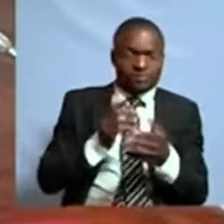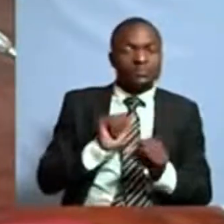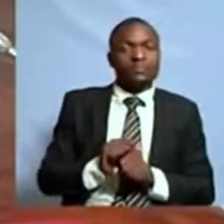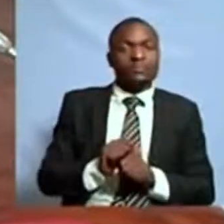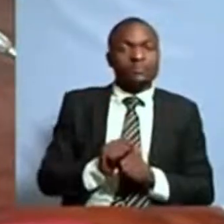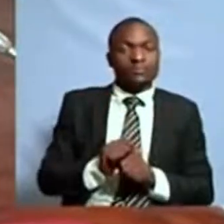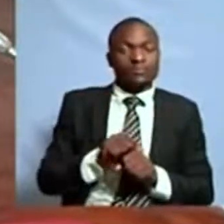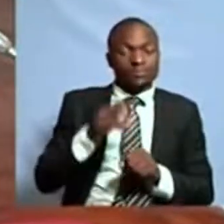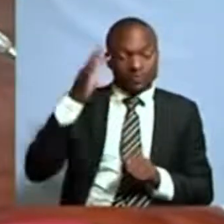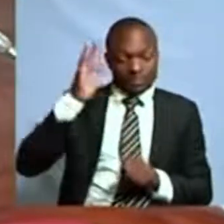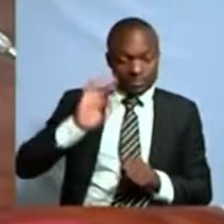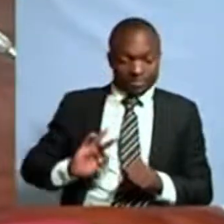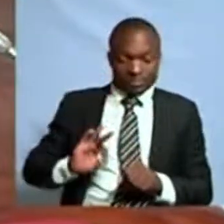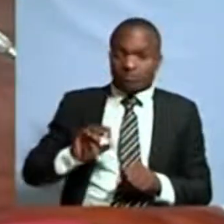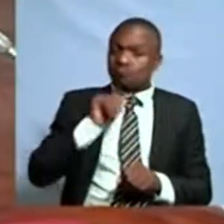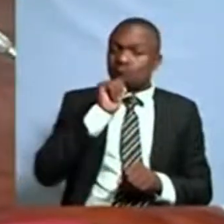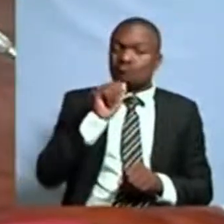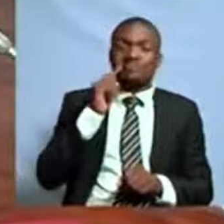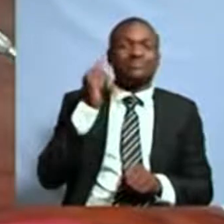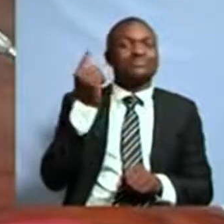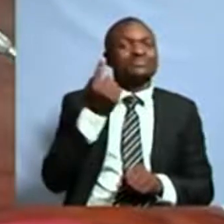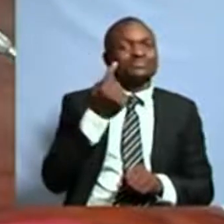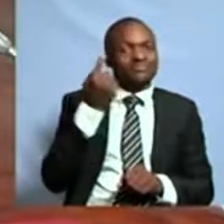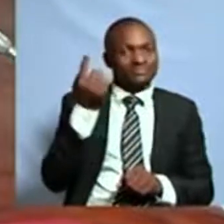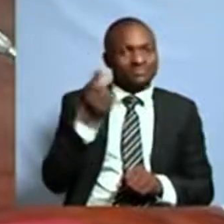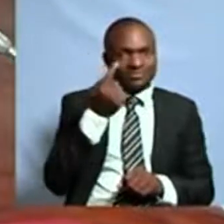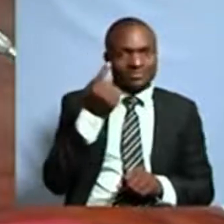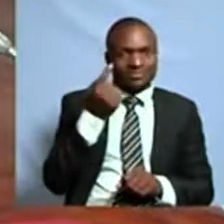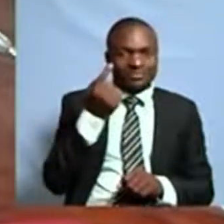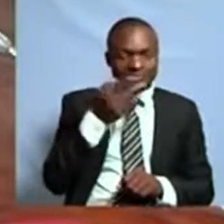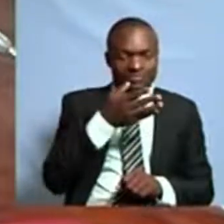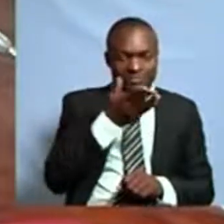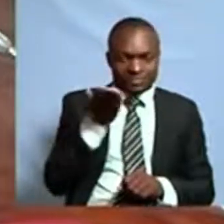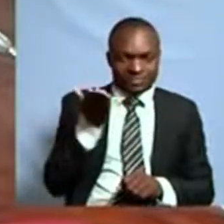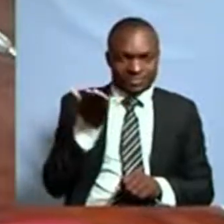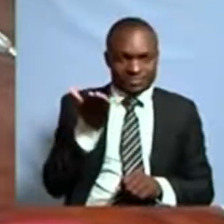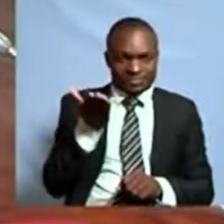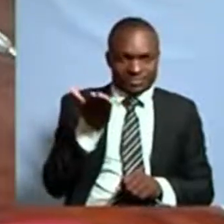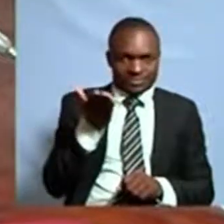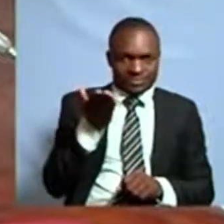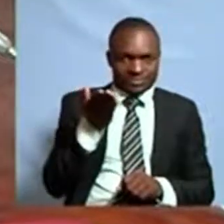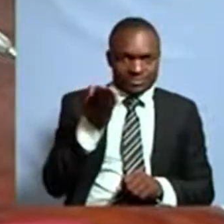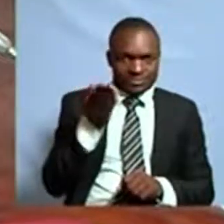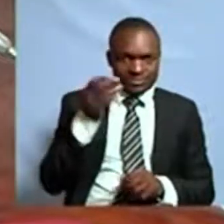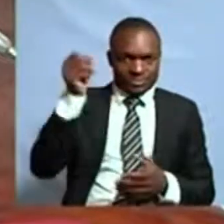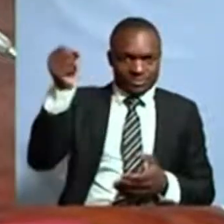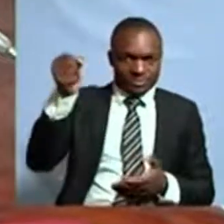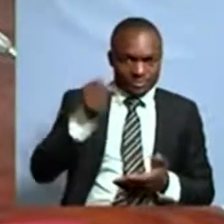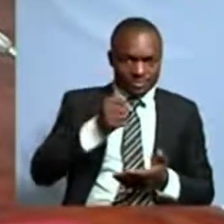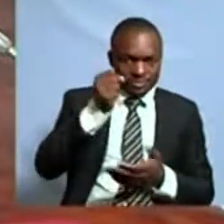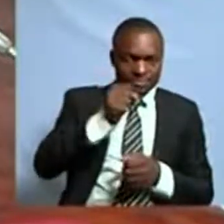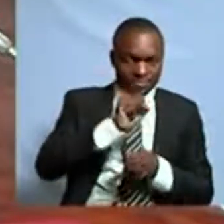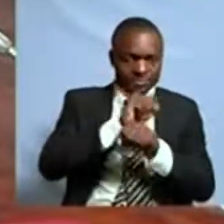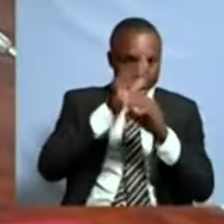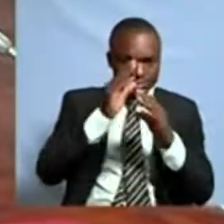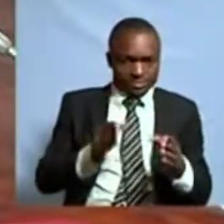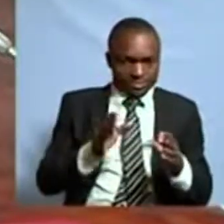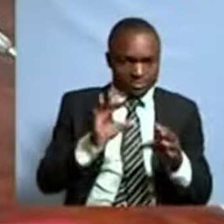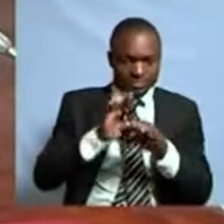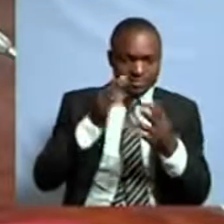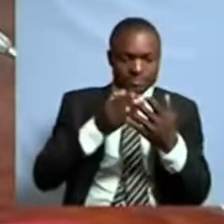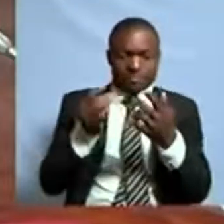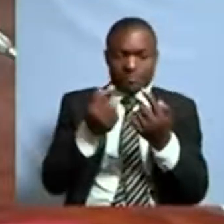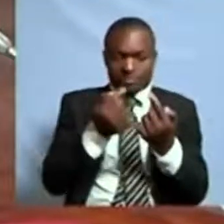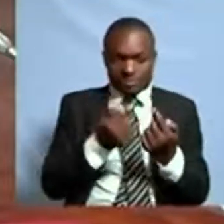a benefit that will not only be accruing to employers who will be found in this situation, but it will also